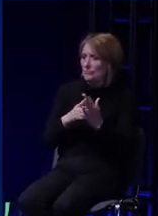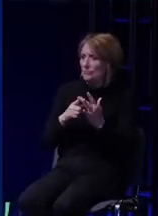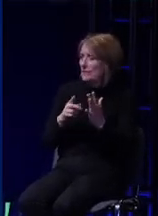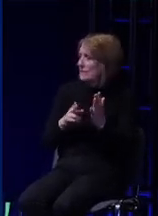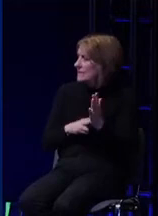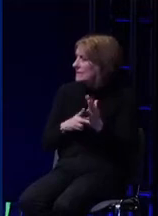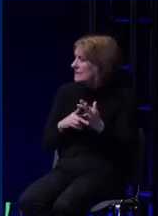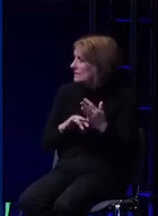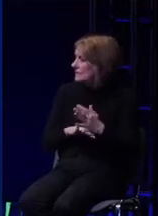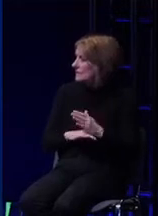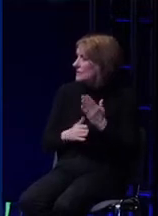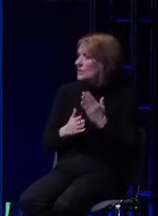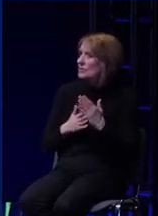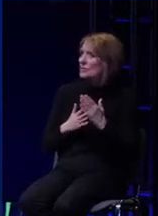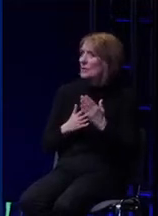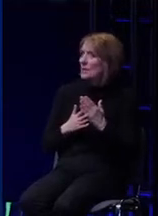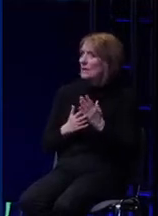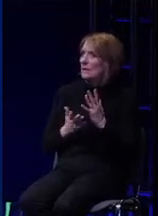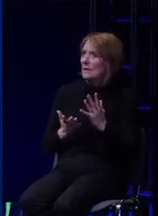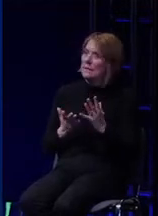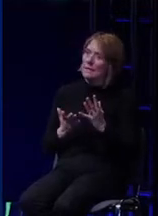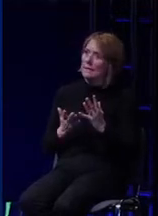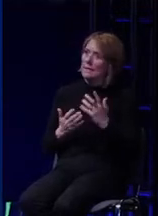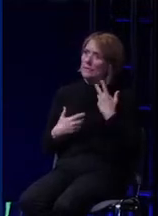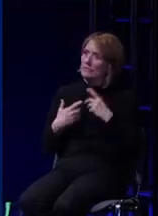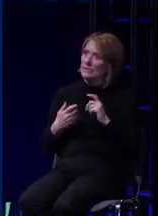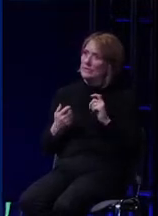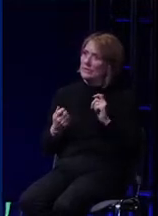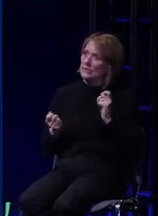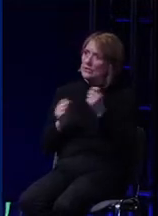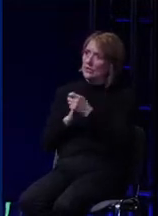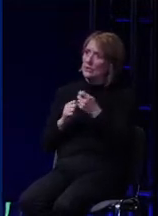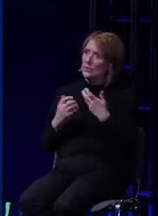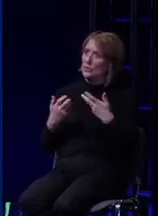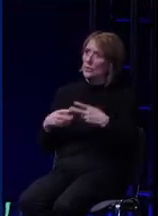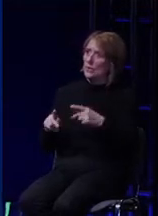Right. Which was a really interesting change of the way this thing worked. But